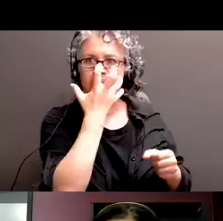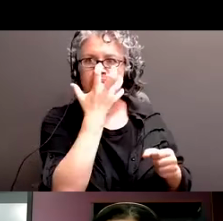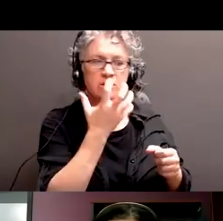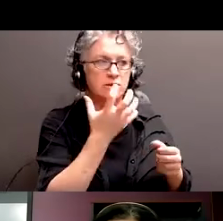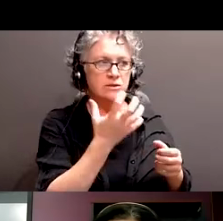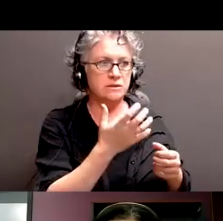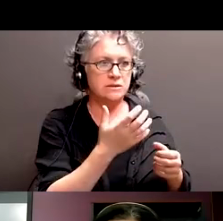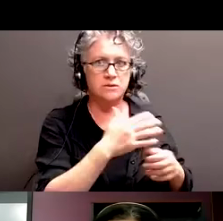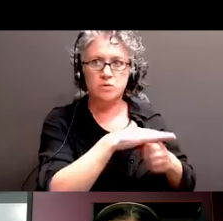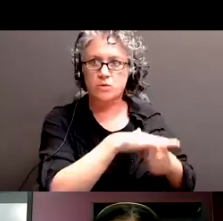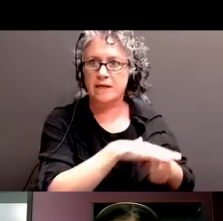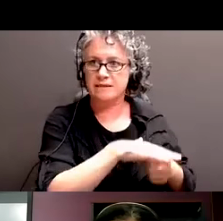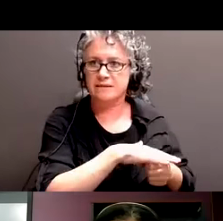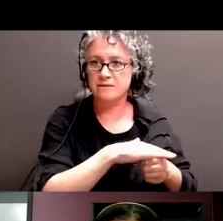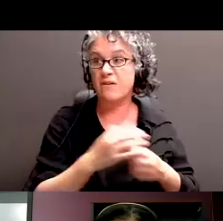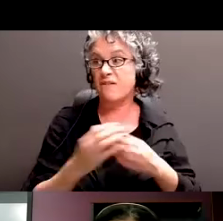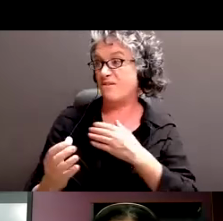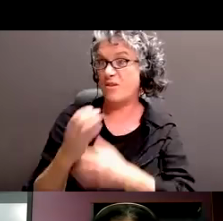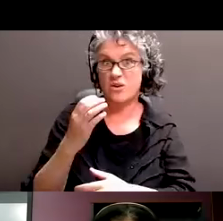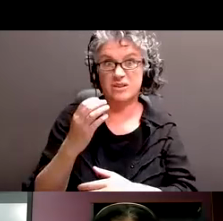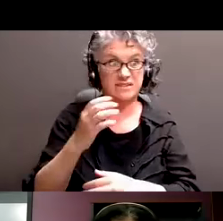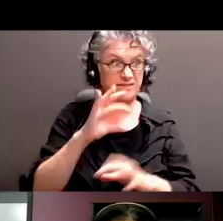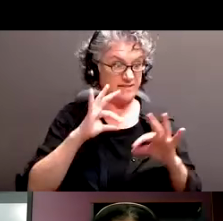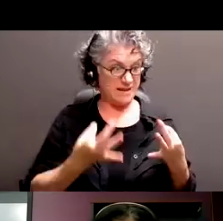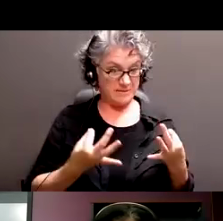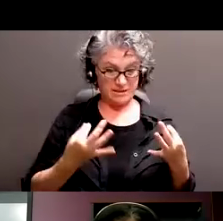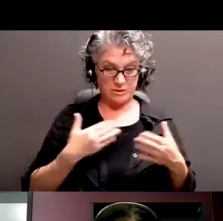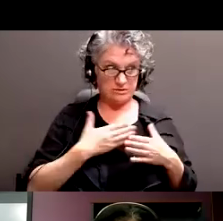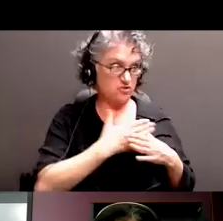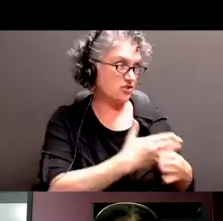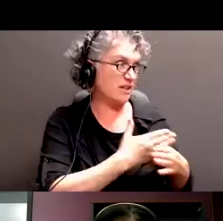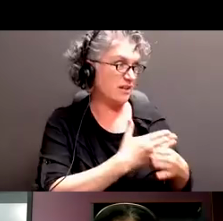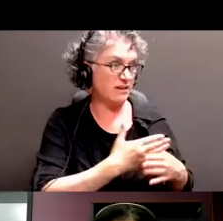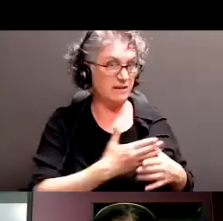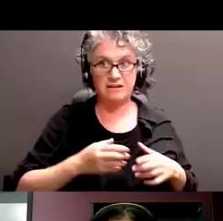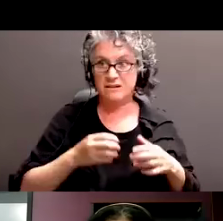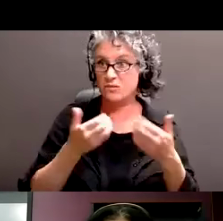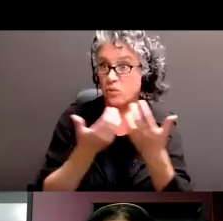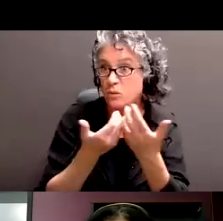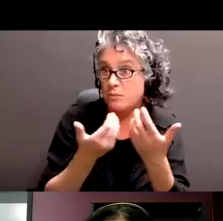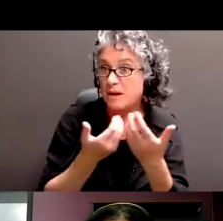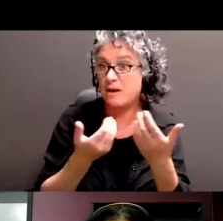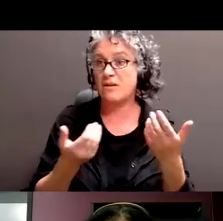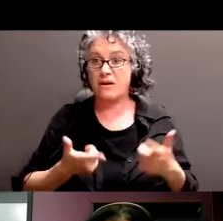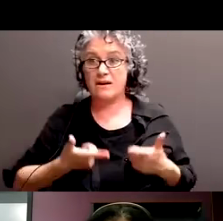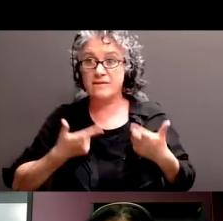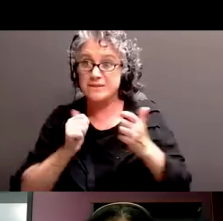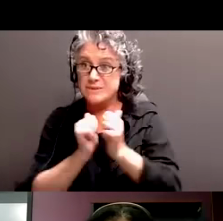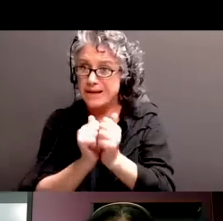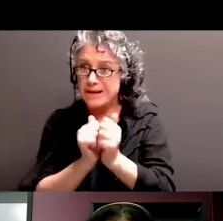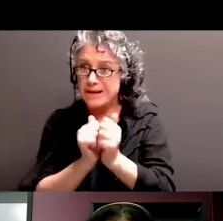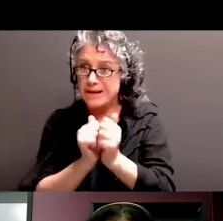into shared accommodations because of the economic strain. And this can take a toll on relationships that can